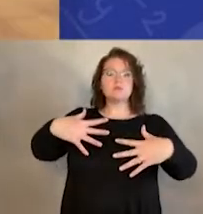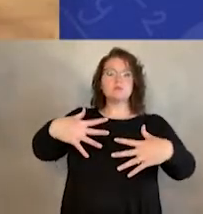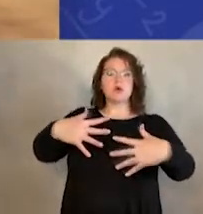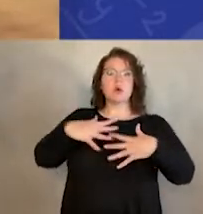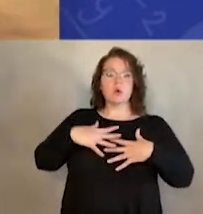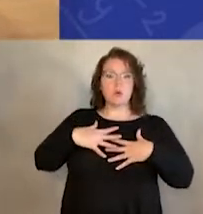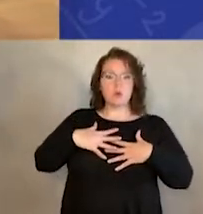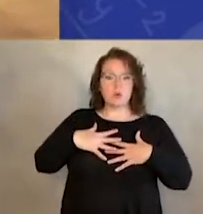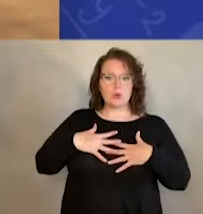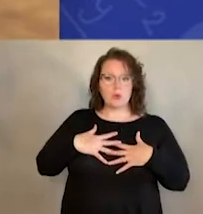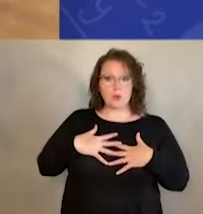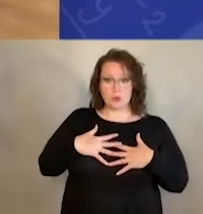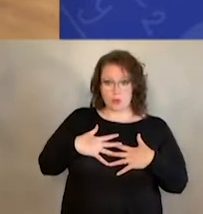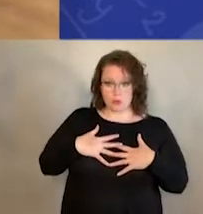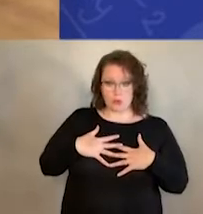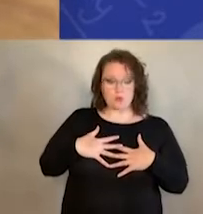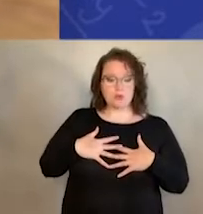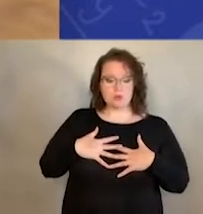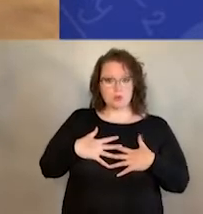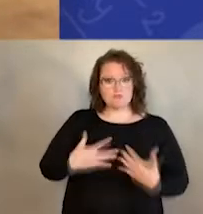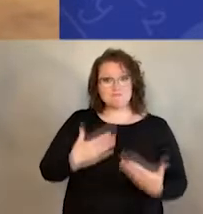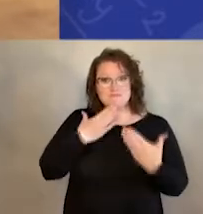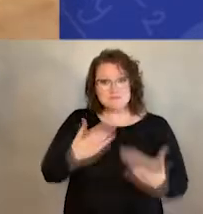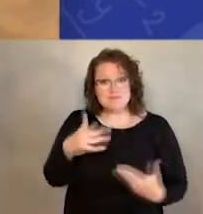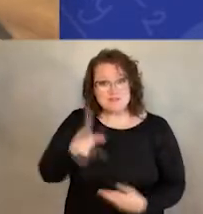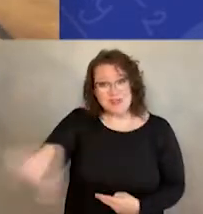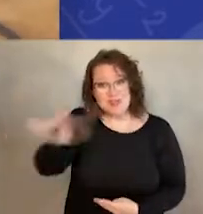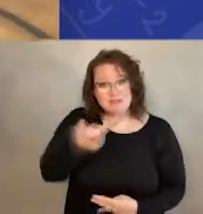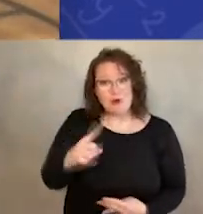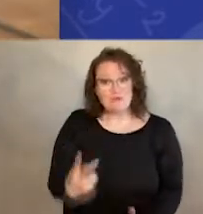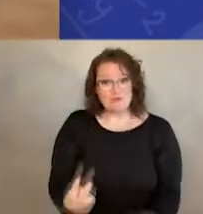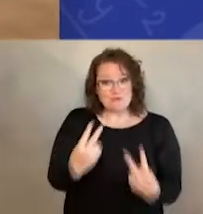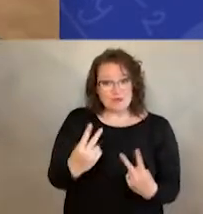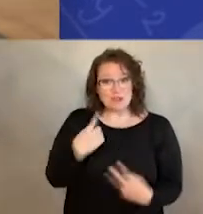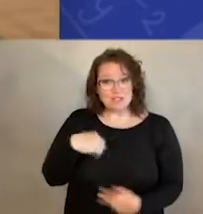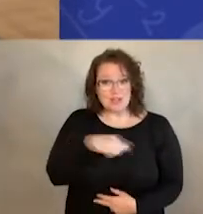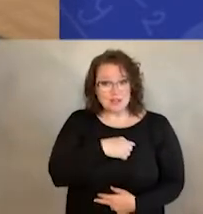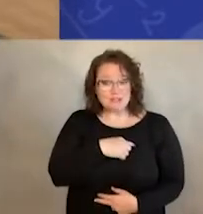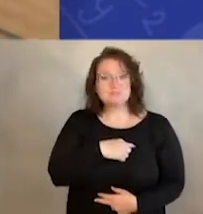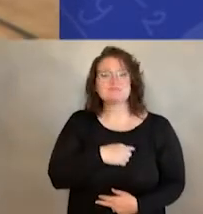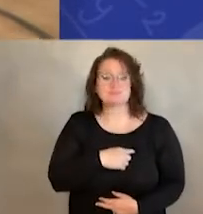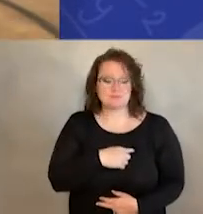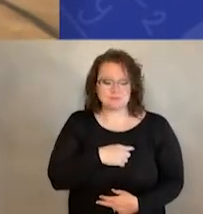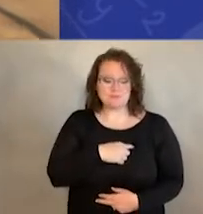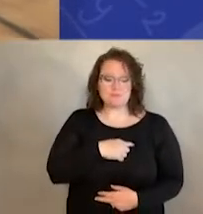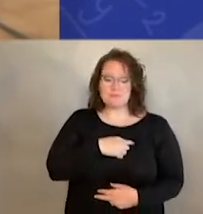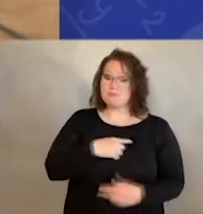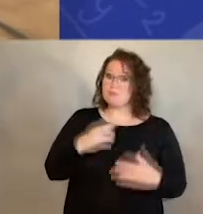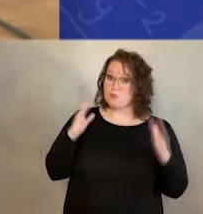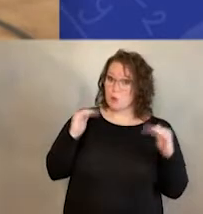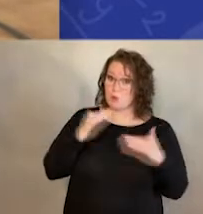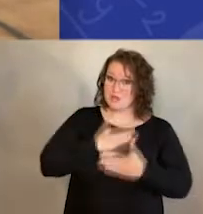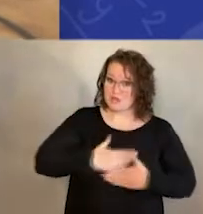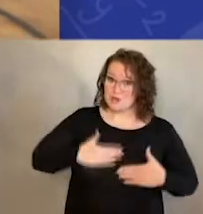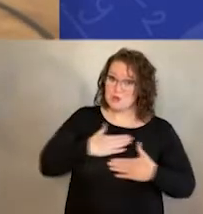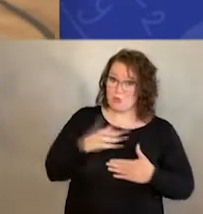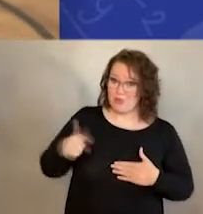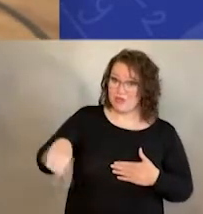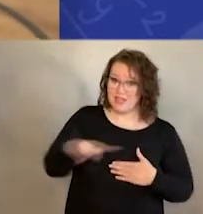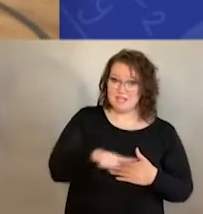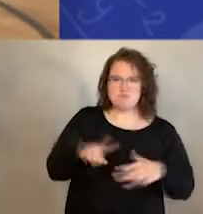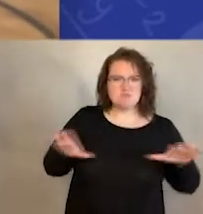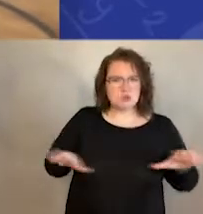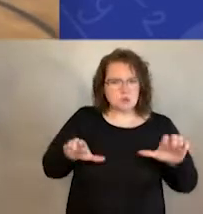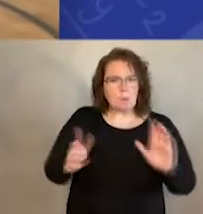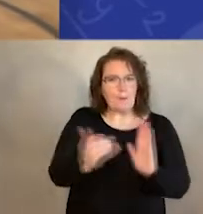in, deep breath out. Thank you everybody for joining us. We hope you like this yoga session. Remember, you can do